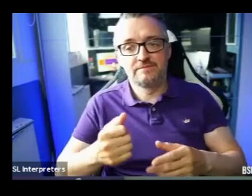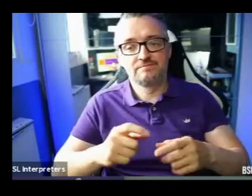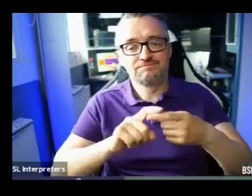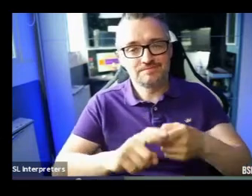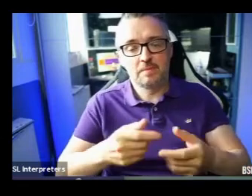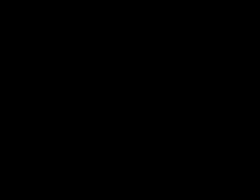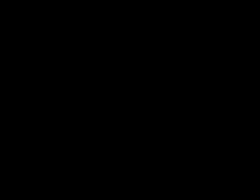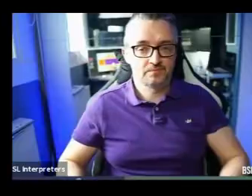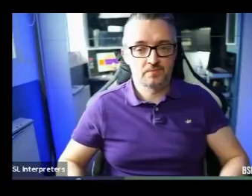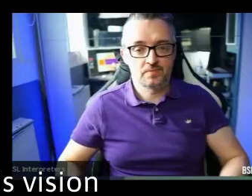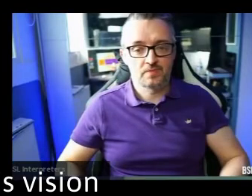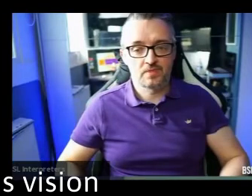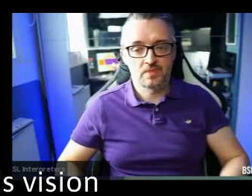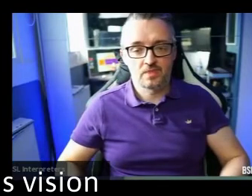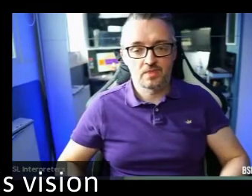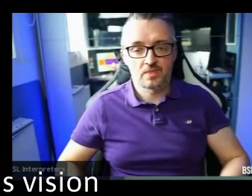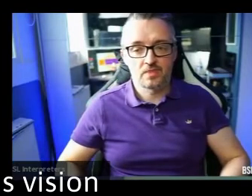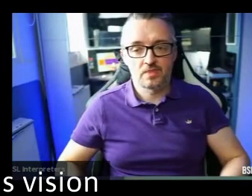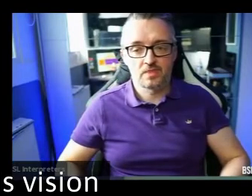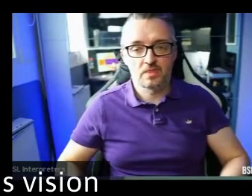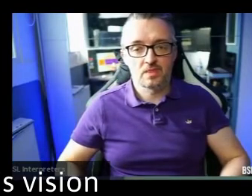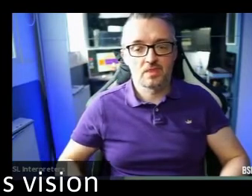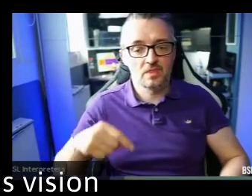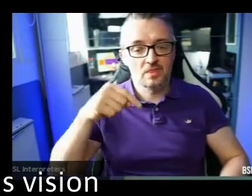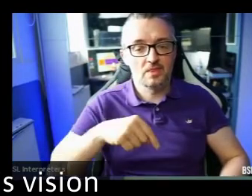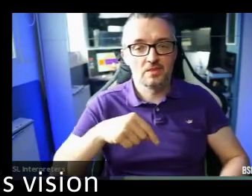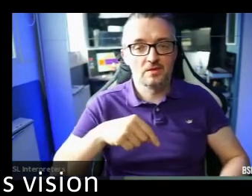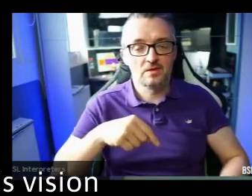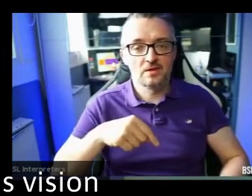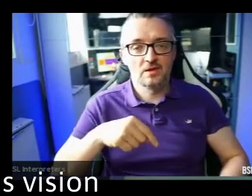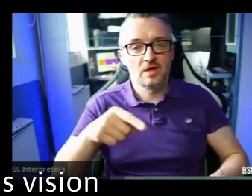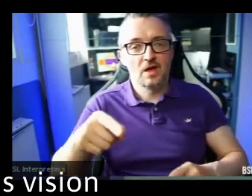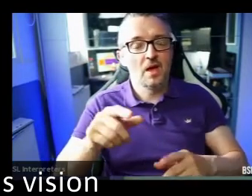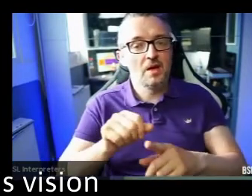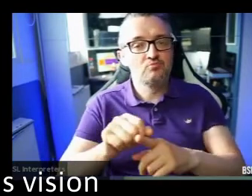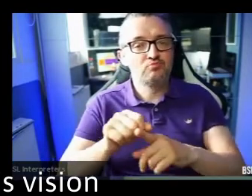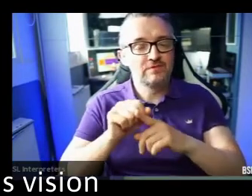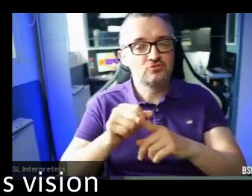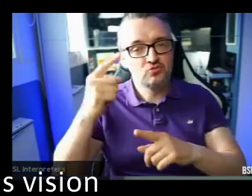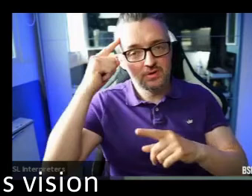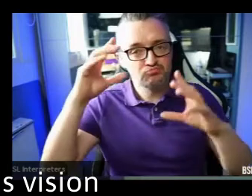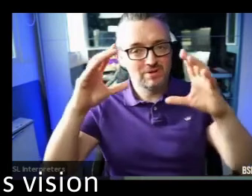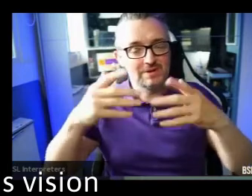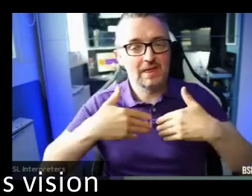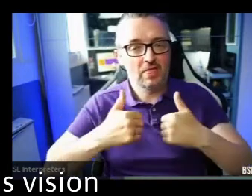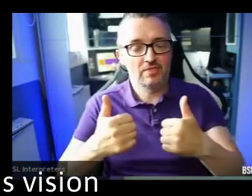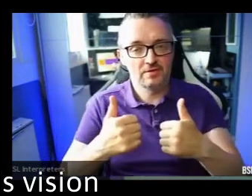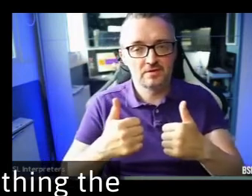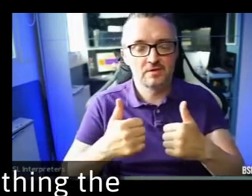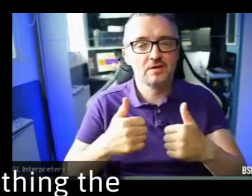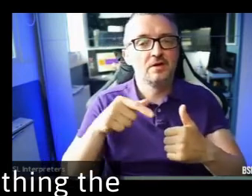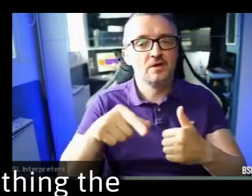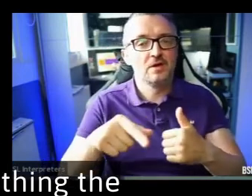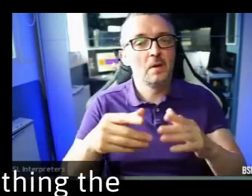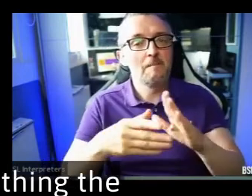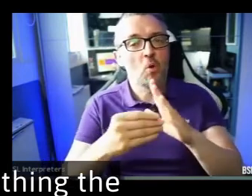this dedicated budget is required. So you'll see here, colleagues, I've added into this vision our approach to prevention in brain health.